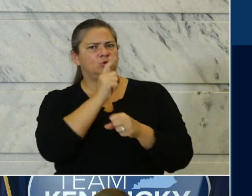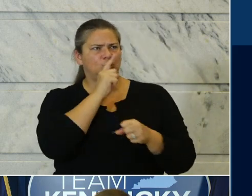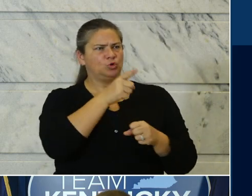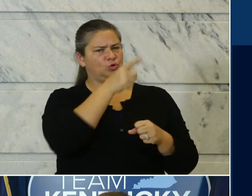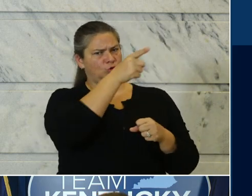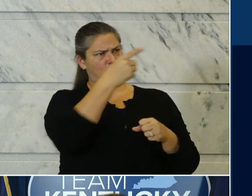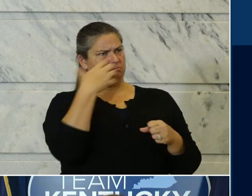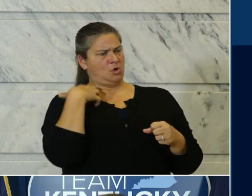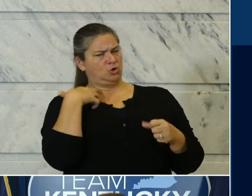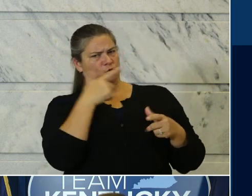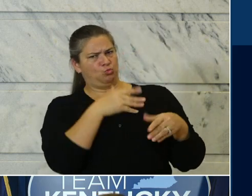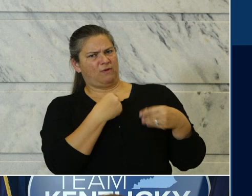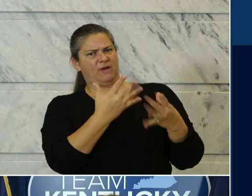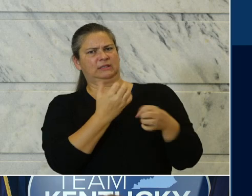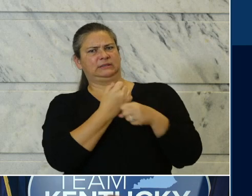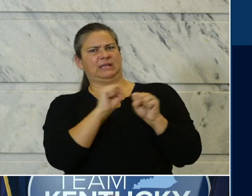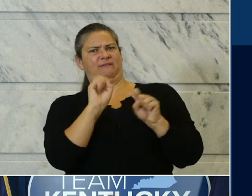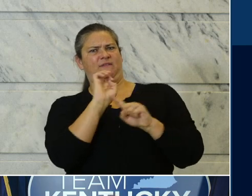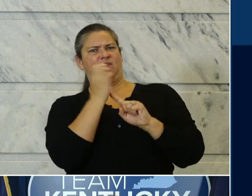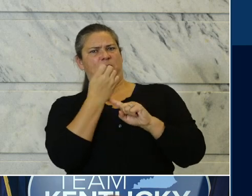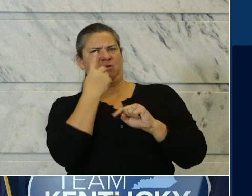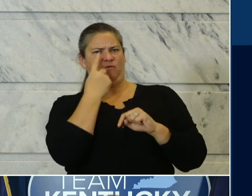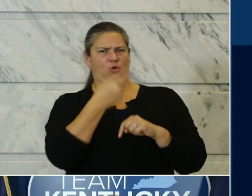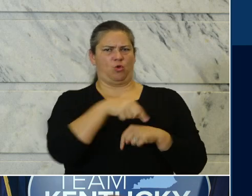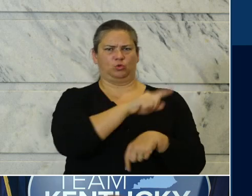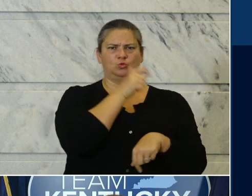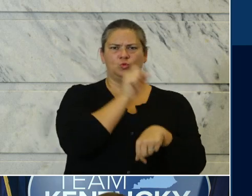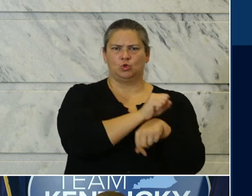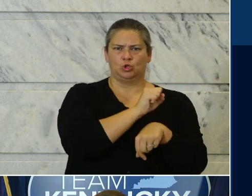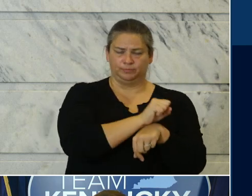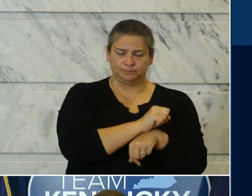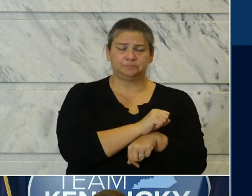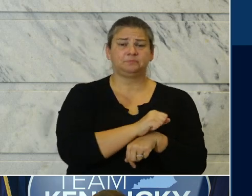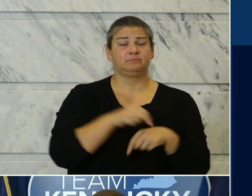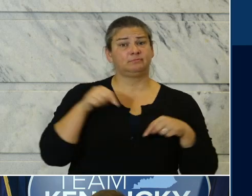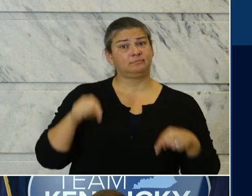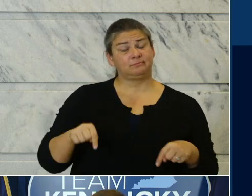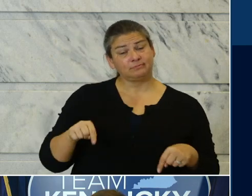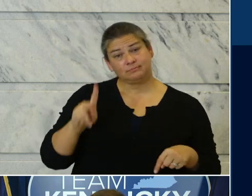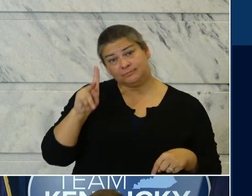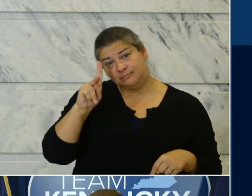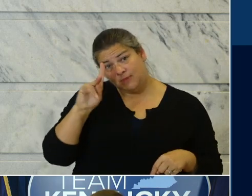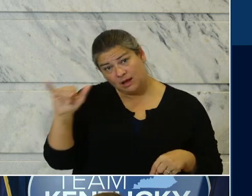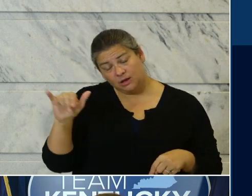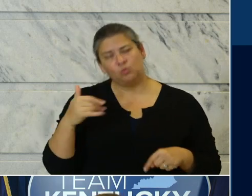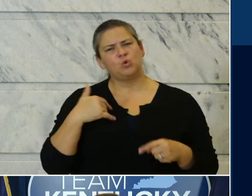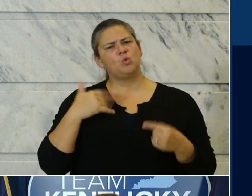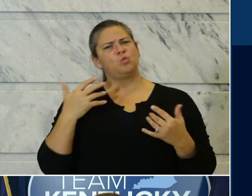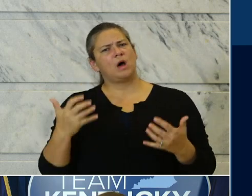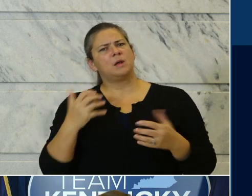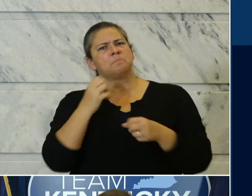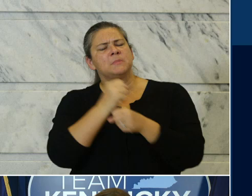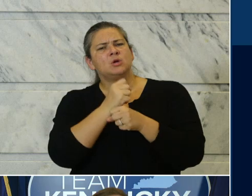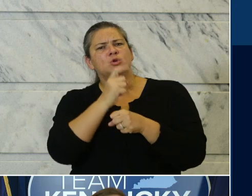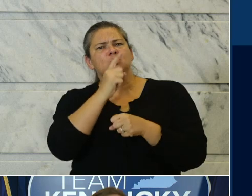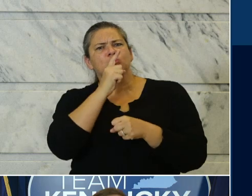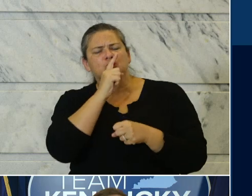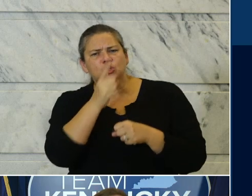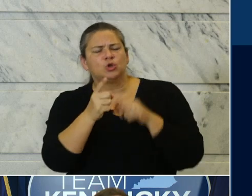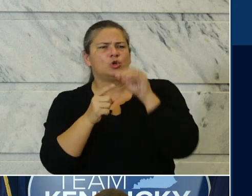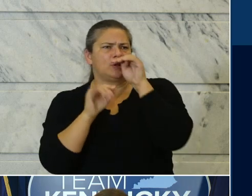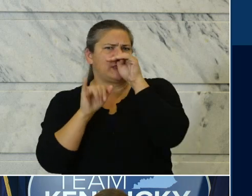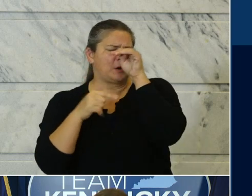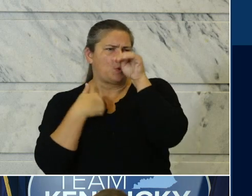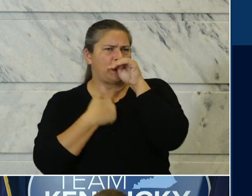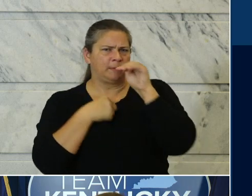that safe environment. Here in Kentucky, we not only want to make sure we're doing that on the enforcement end, but we want to